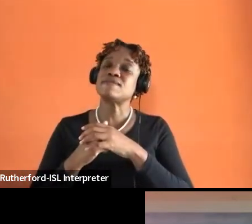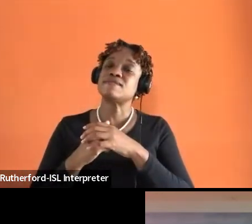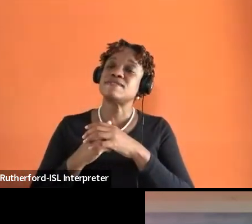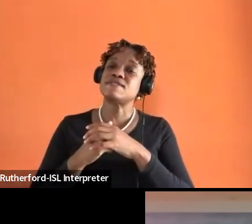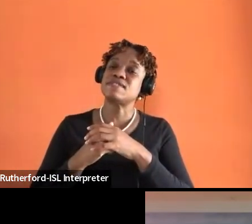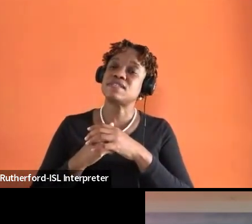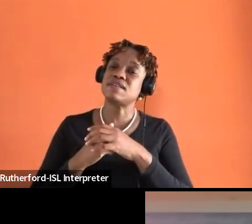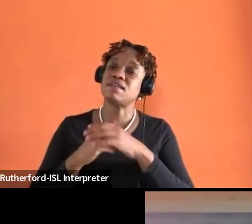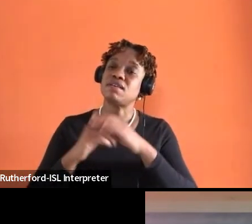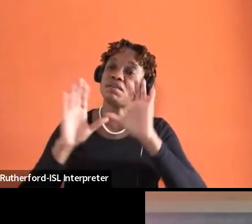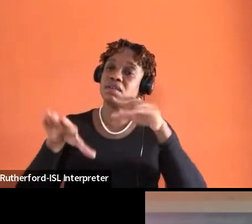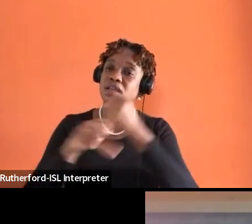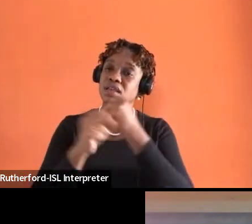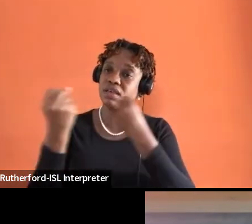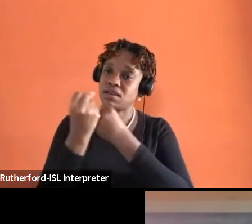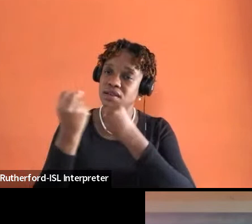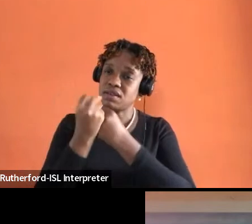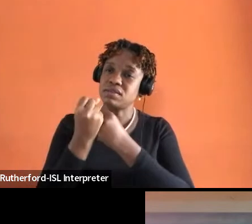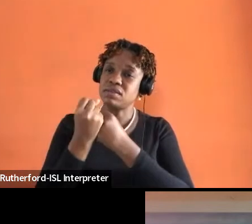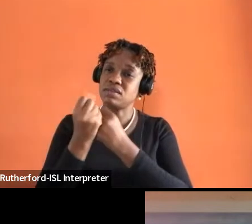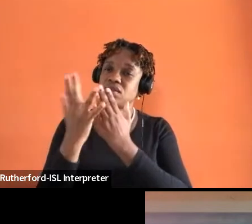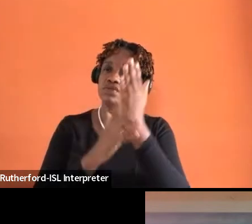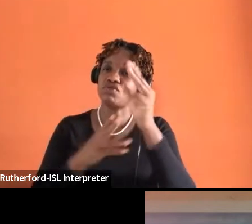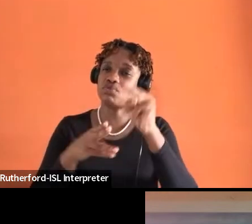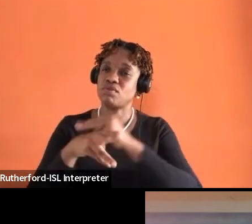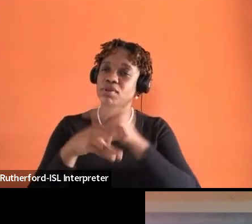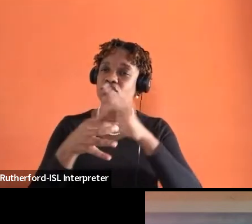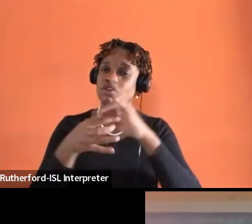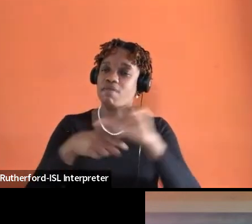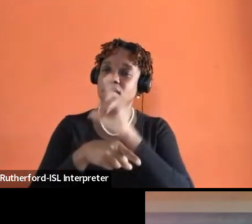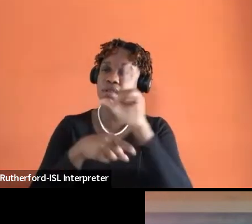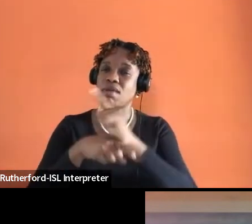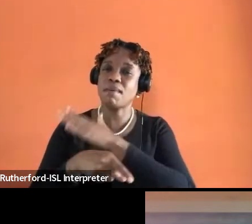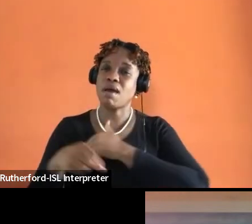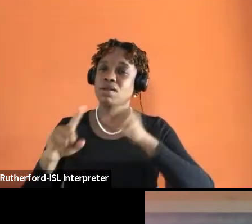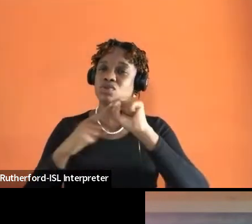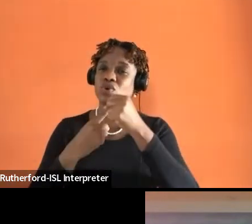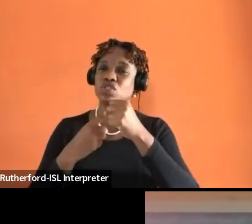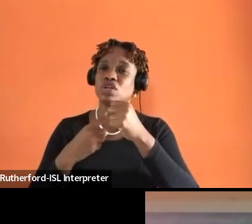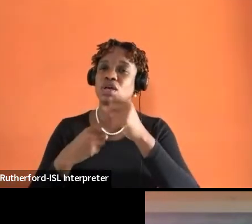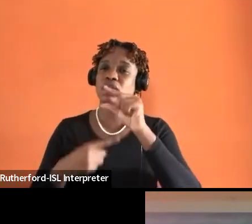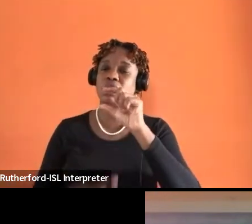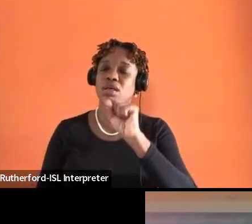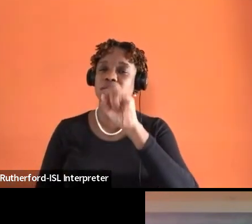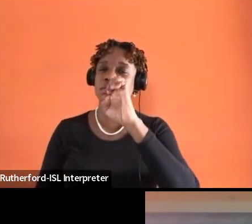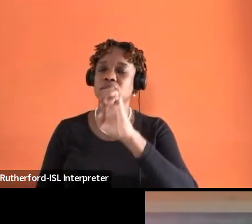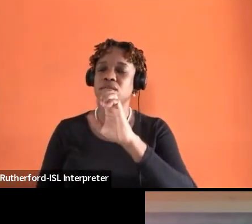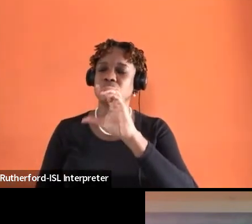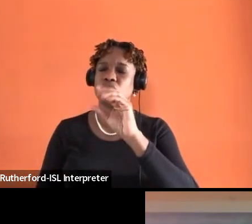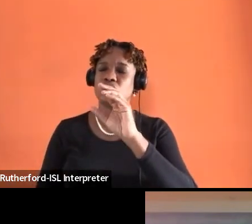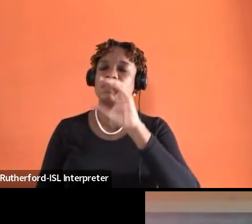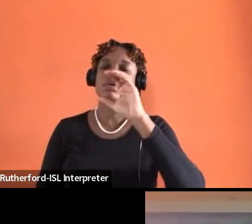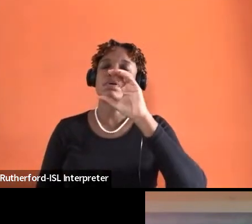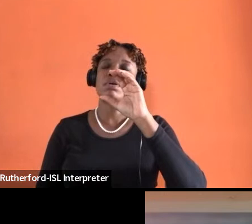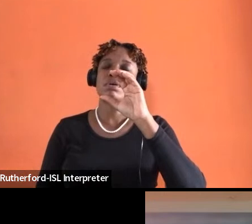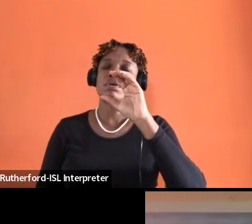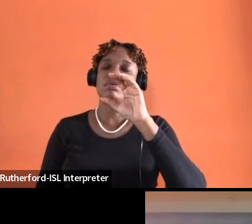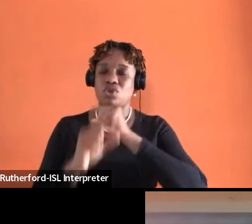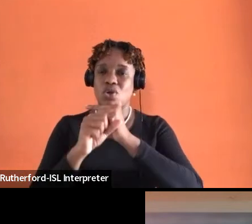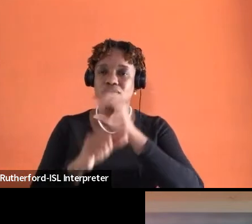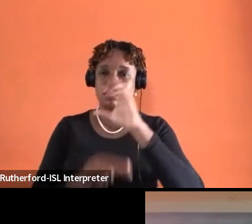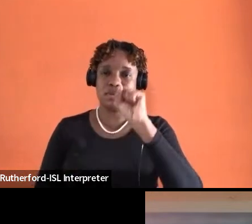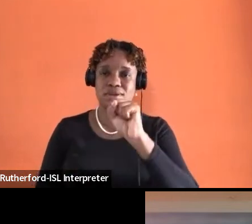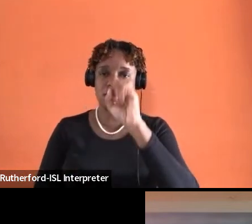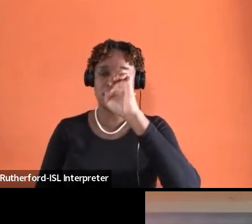get through the Ministry of Labor and Social Security, through either from our Poor Relief Department or